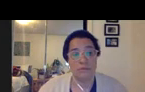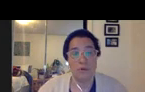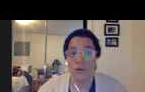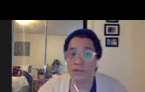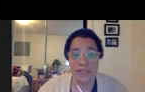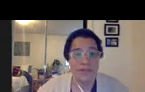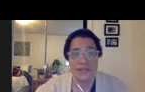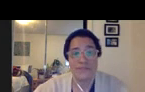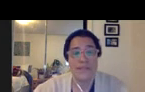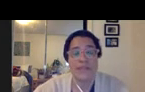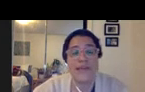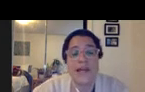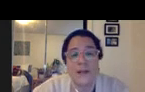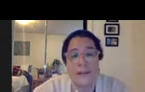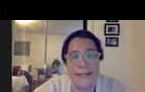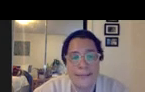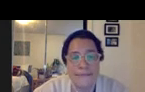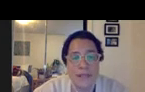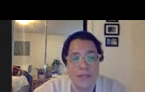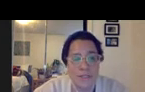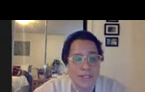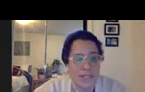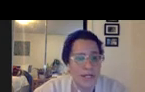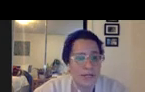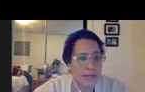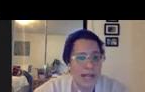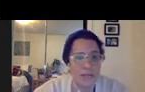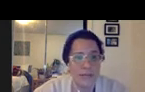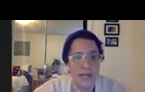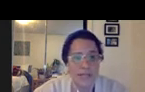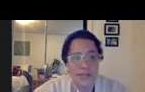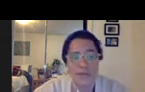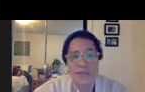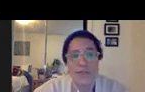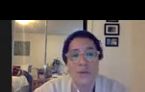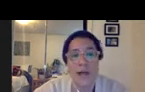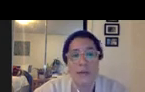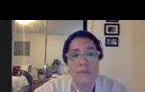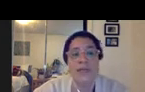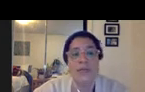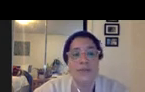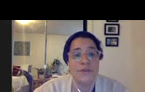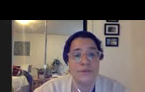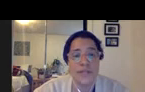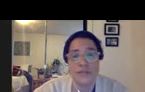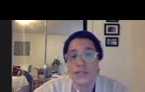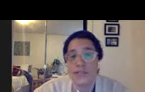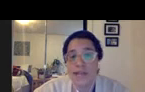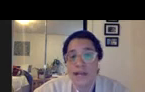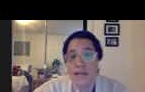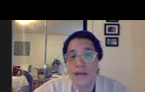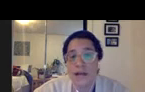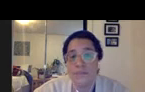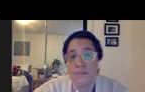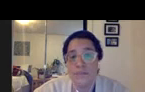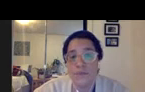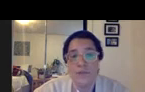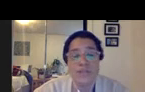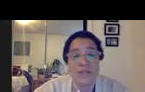it quarterly or something like that, just to kind of recalibrate every once in a while. But the three things